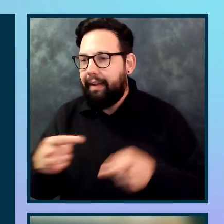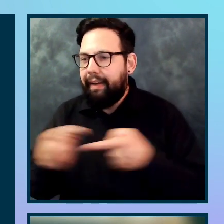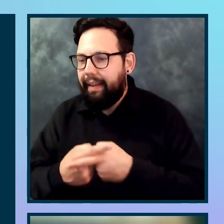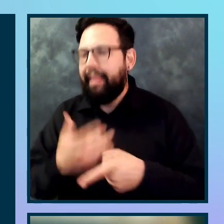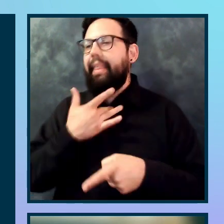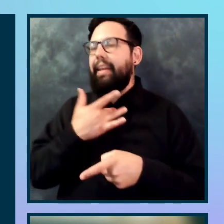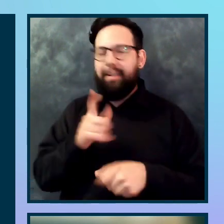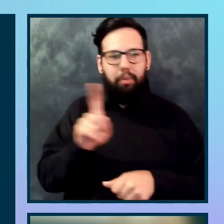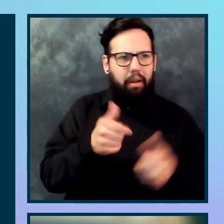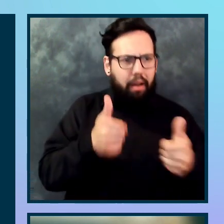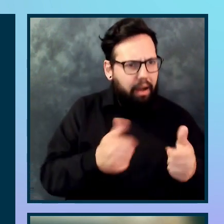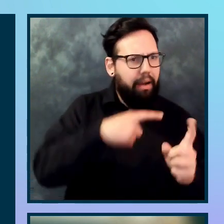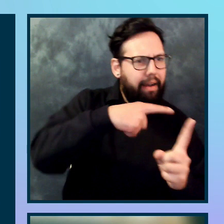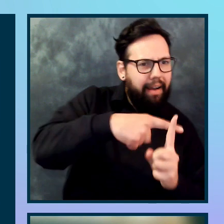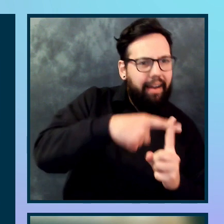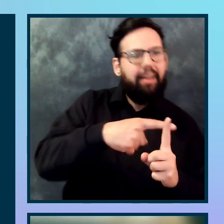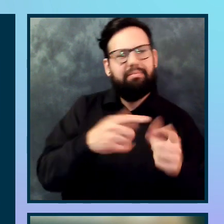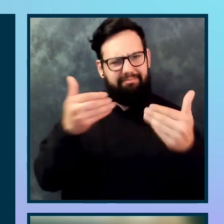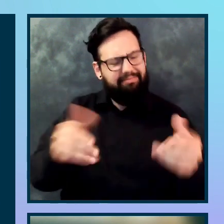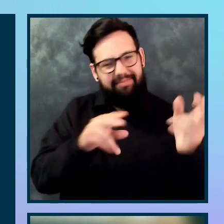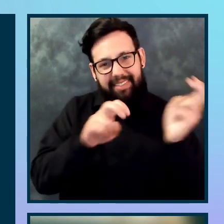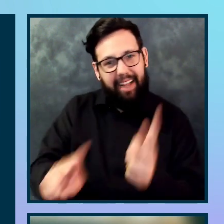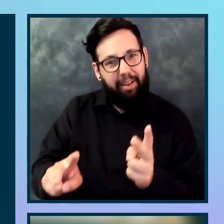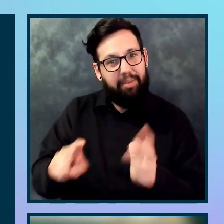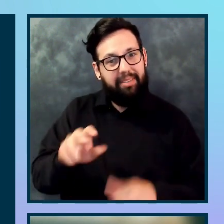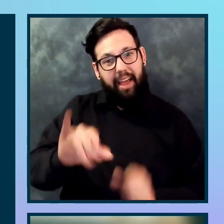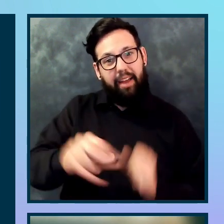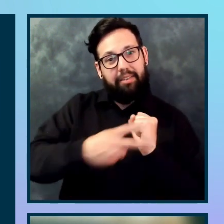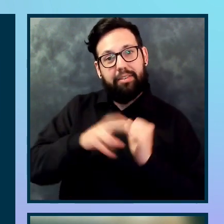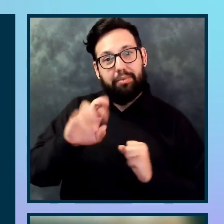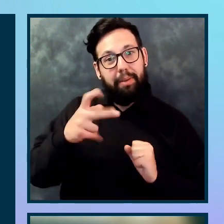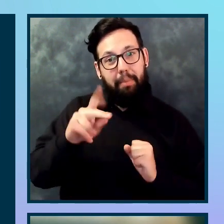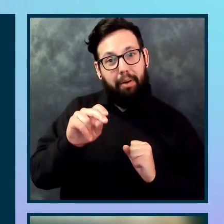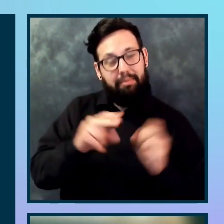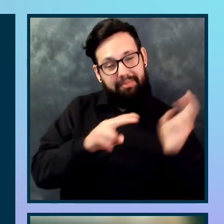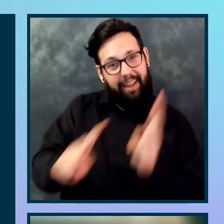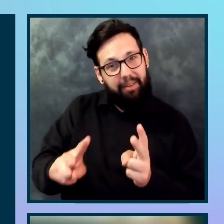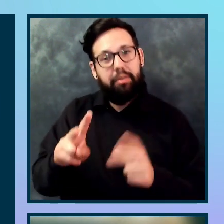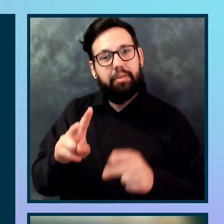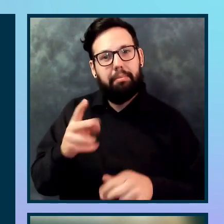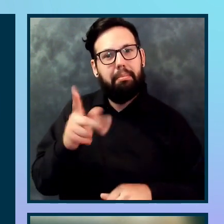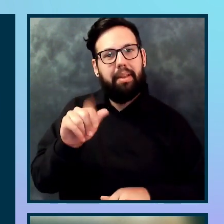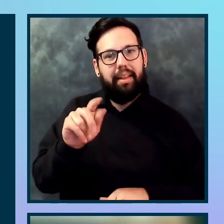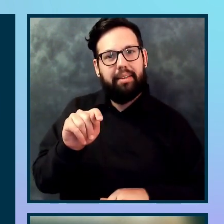this repo, this Plantiverse repo, and mess around with it, see what it's like.